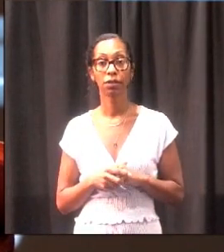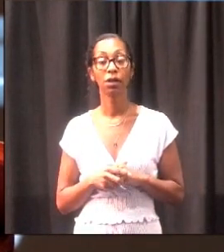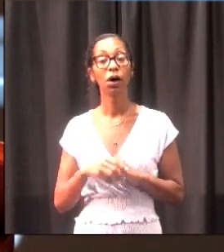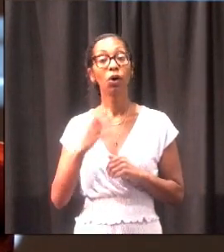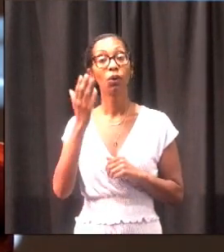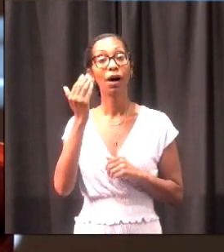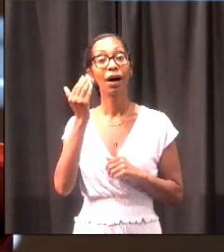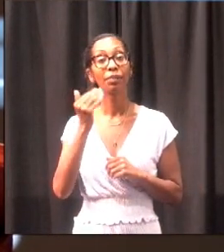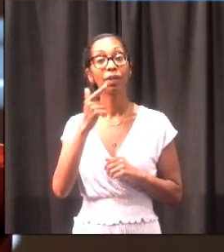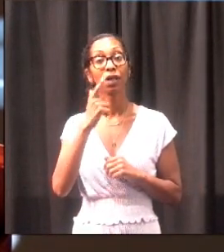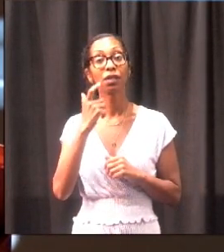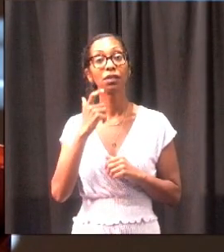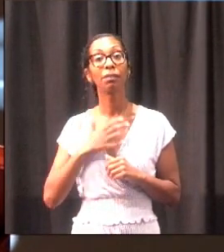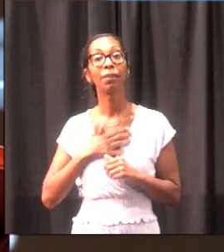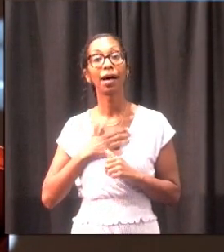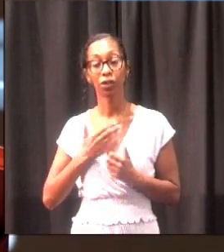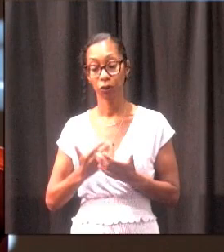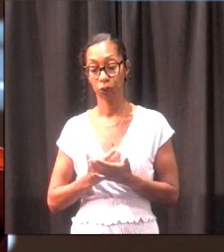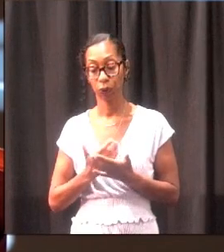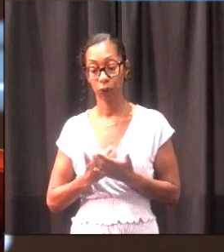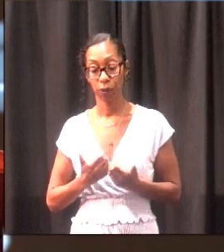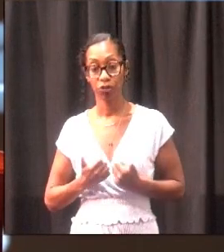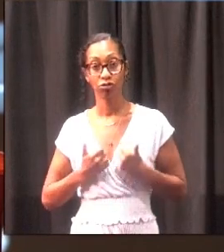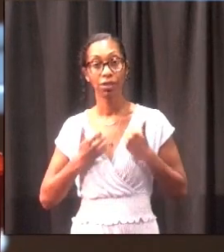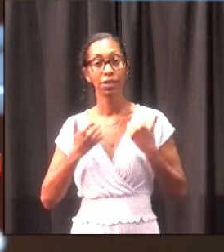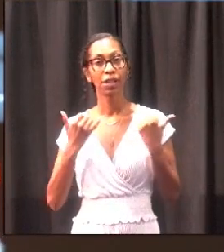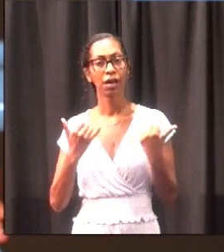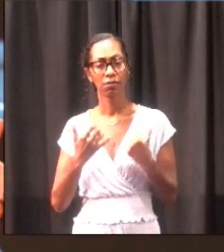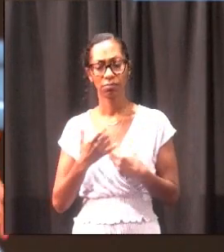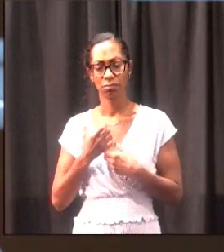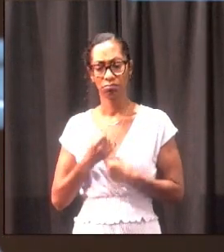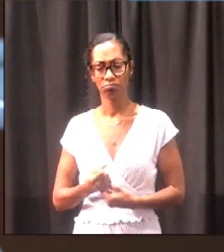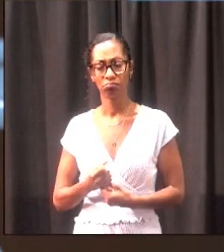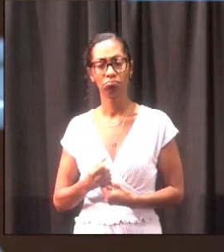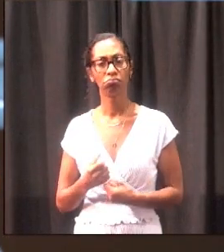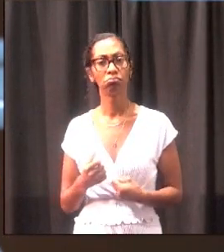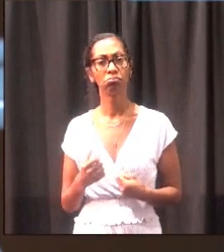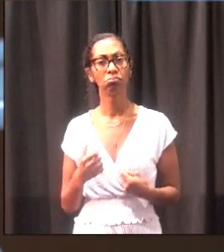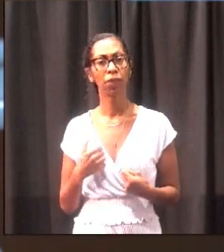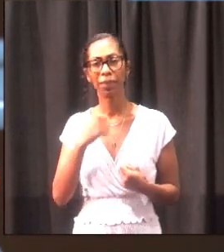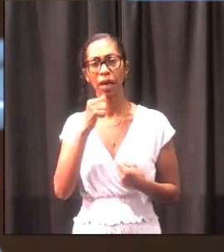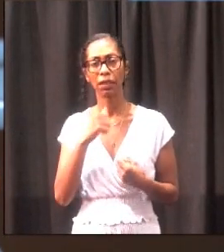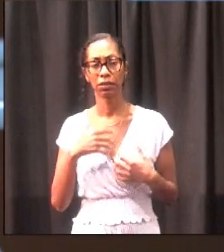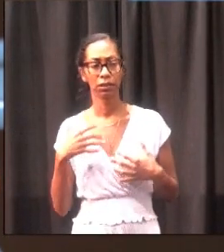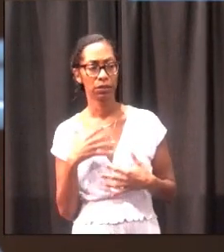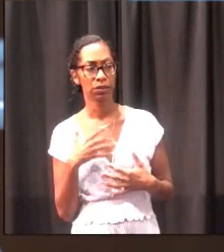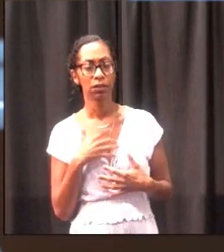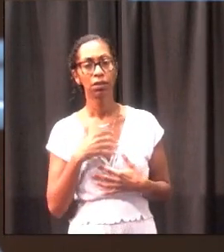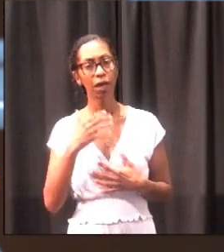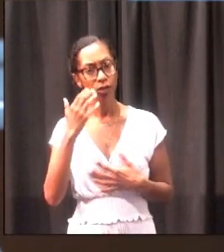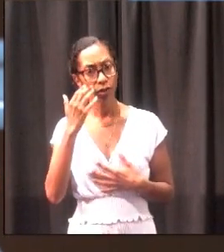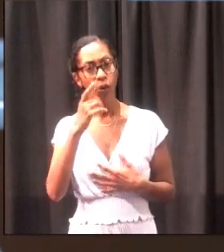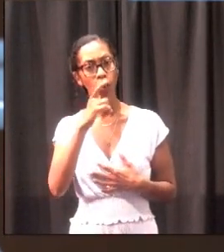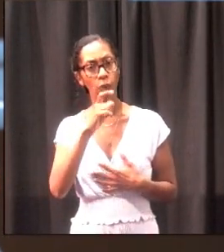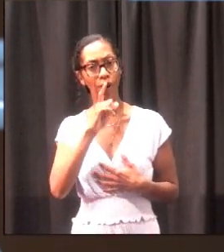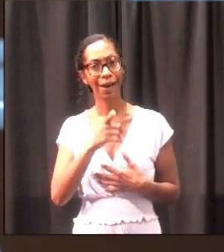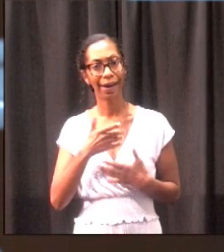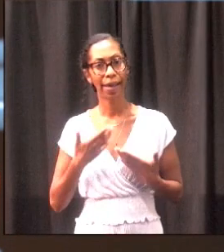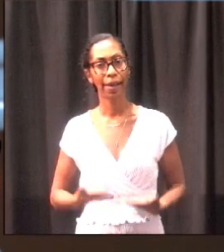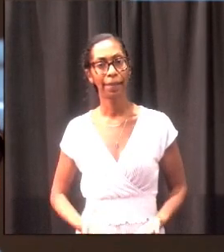Because of my new address, I walk more secure now. I don't walk timid. I know who I am.